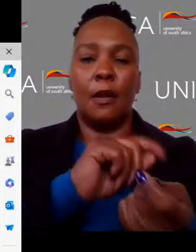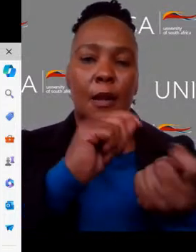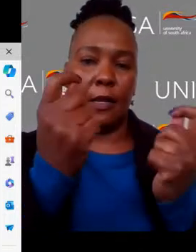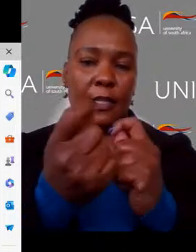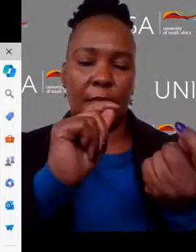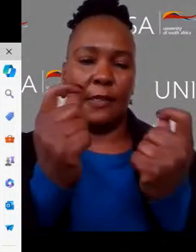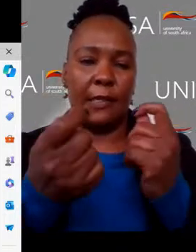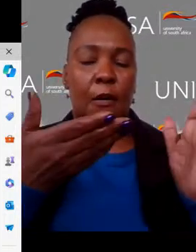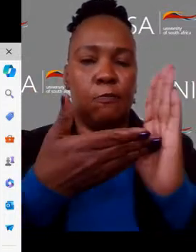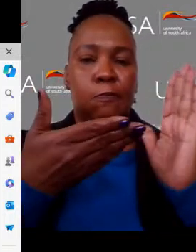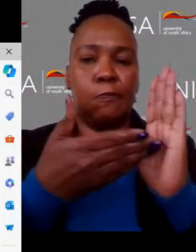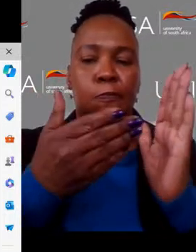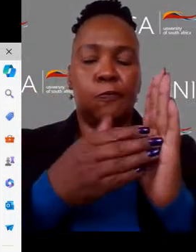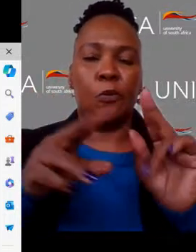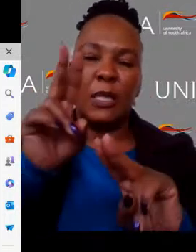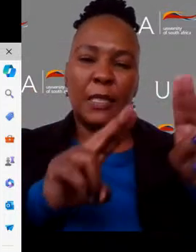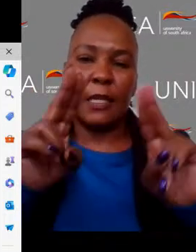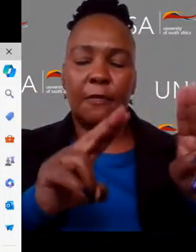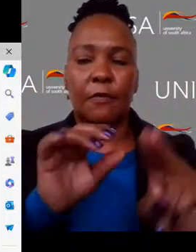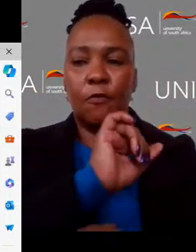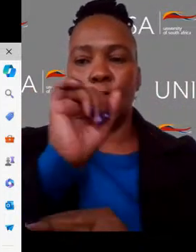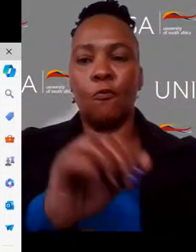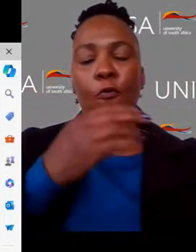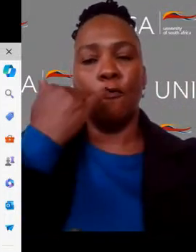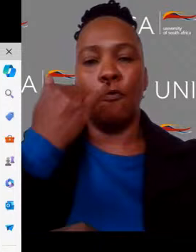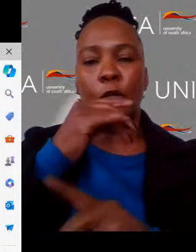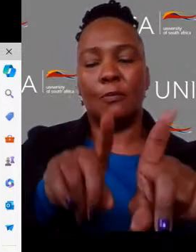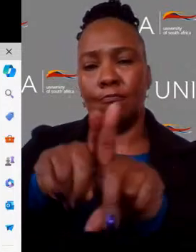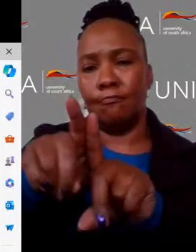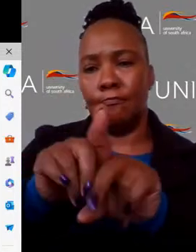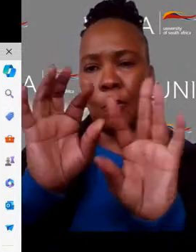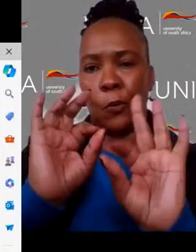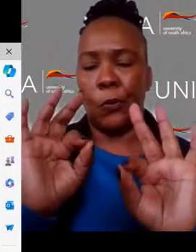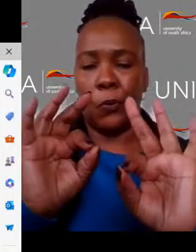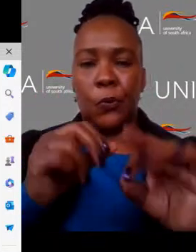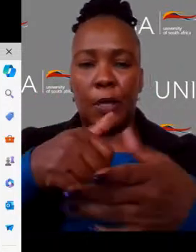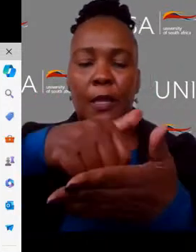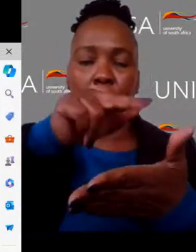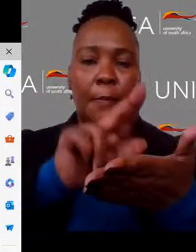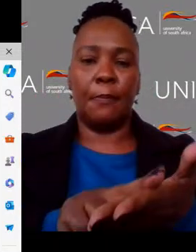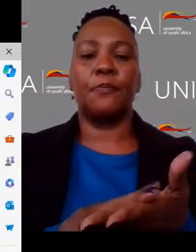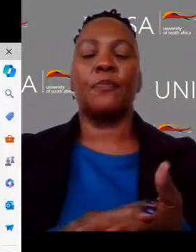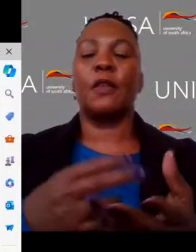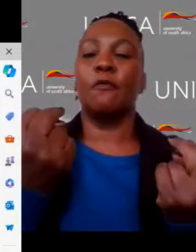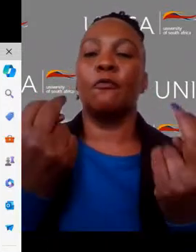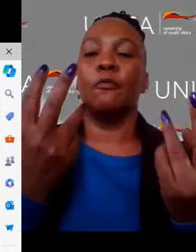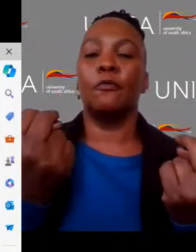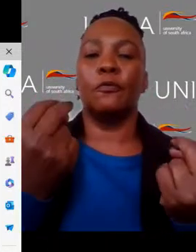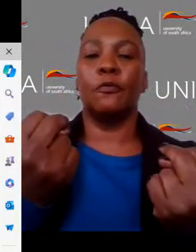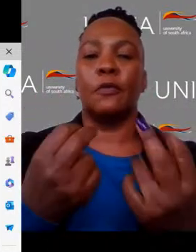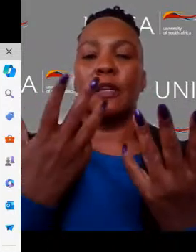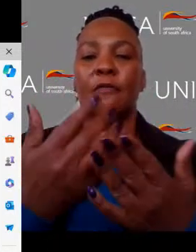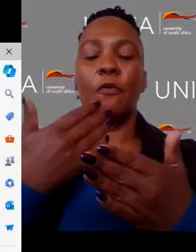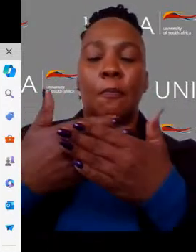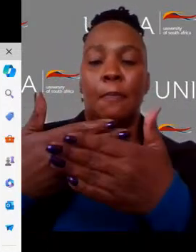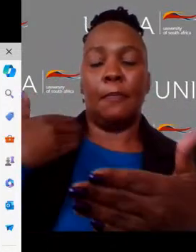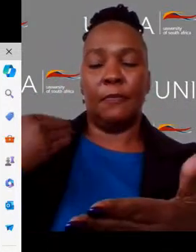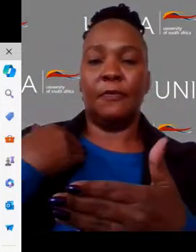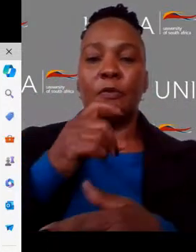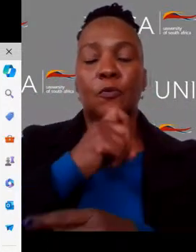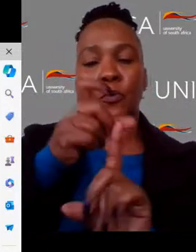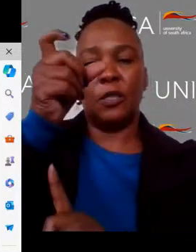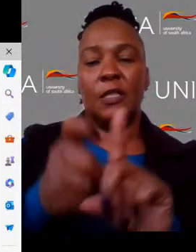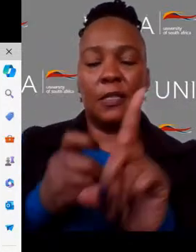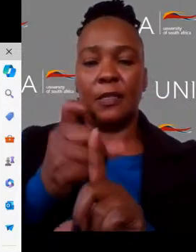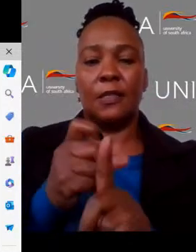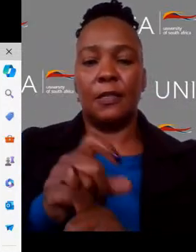to double check that your phone is still compatible with the app. So for new and for previous users, guys,